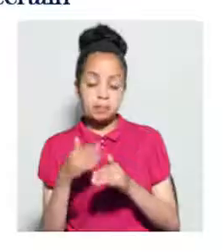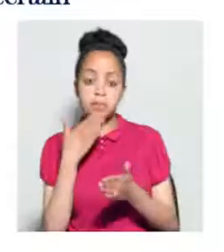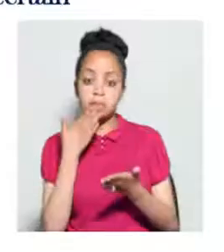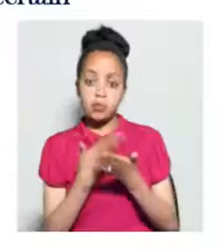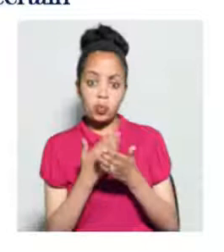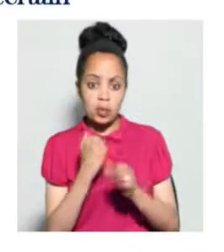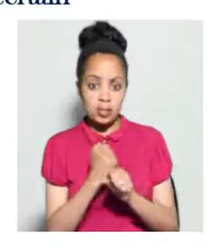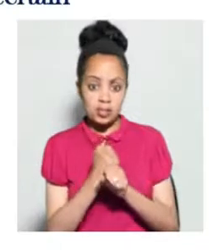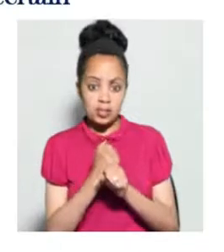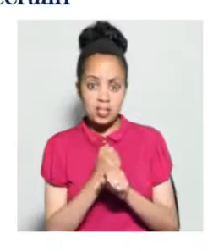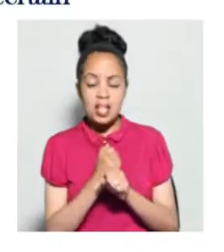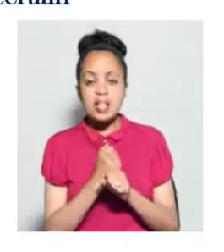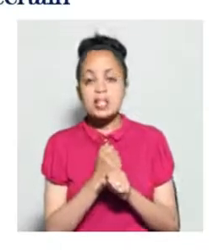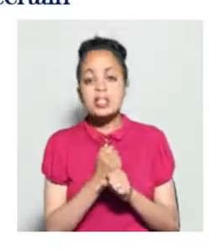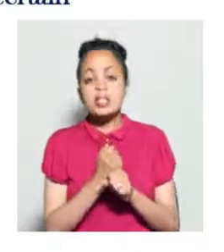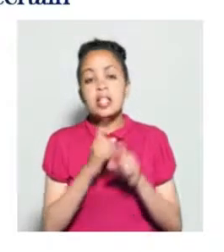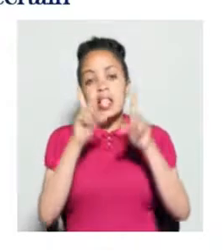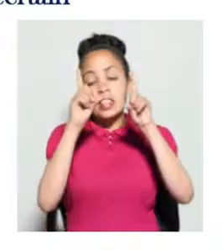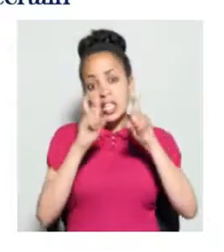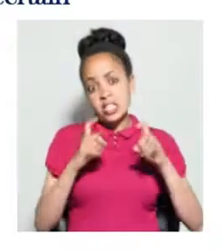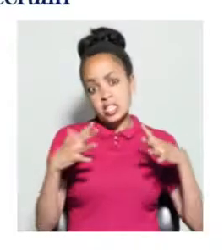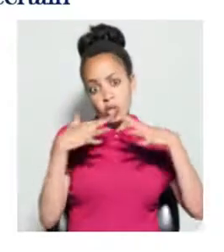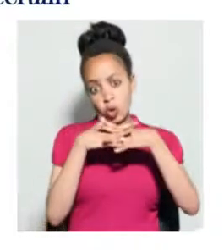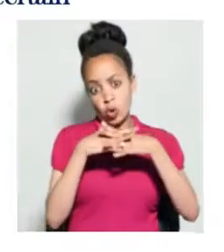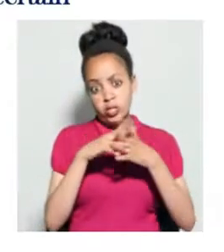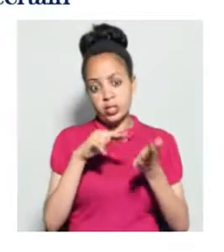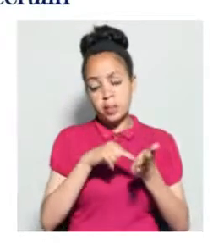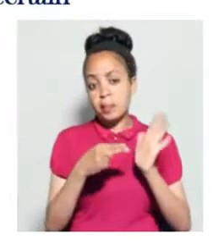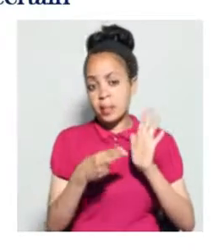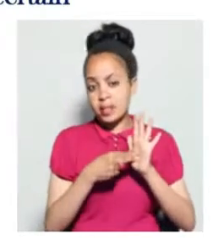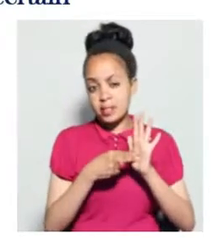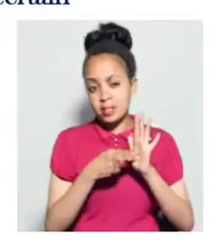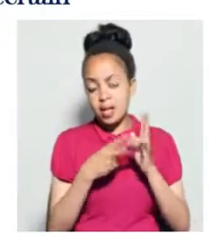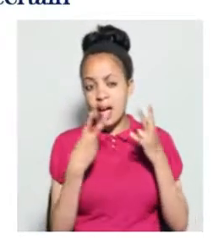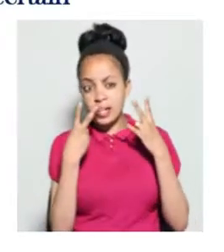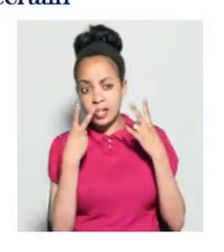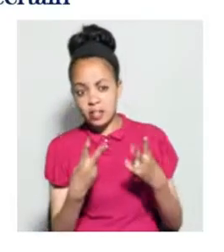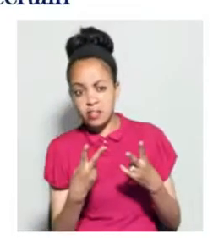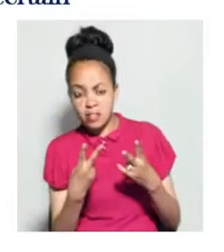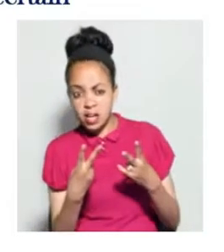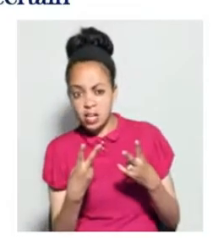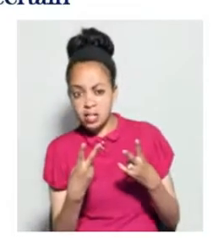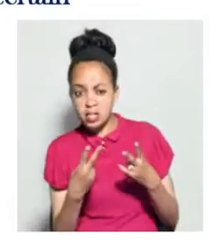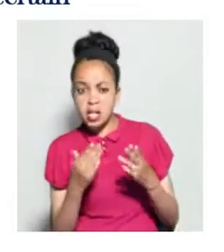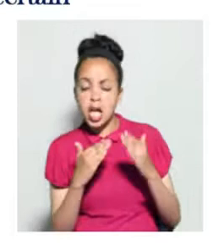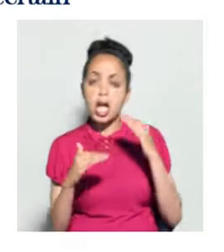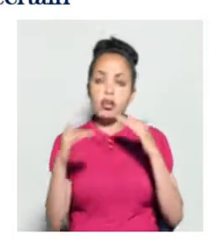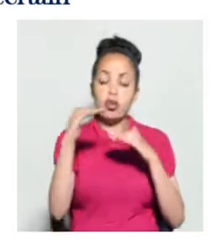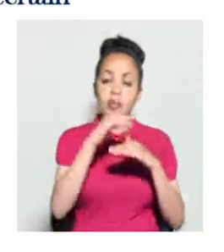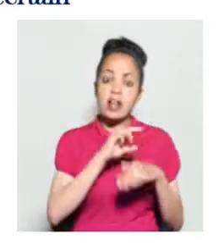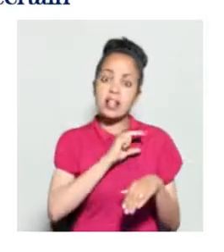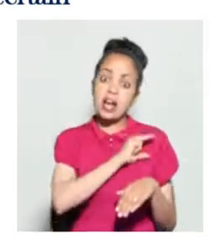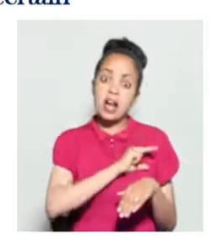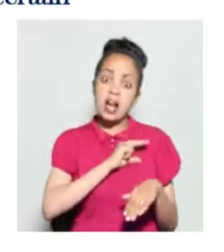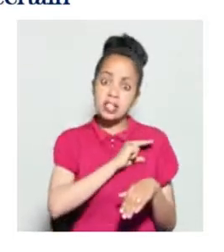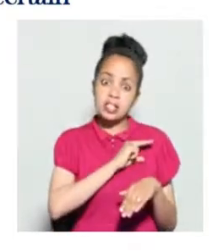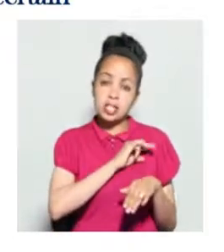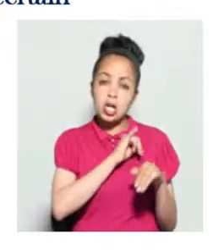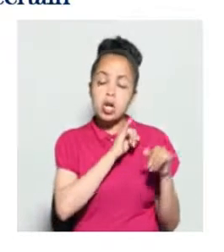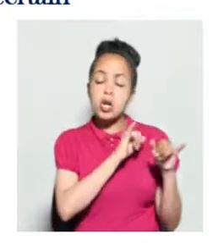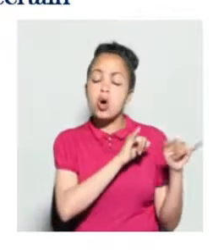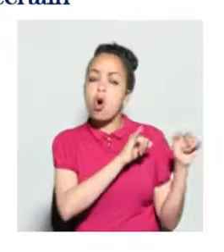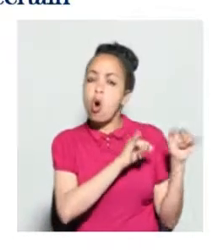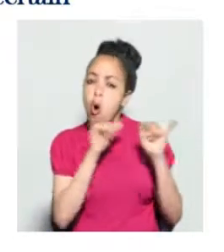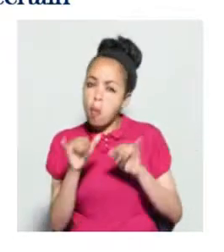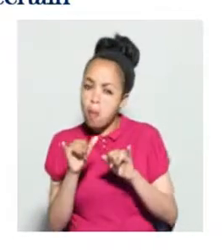done. Test cross to mean a means of identifying whether a dominant character is